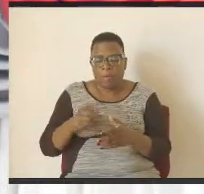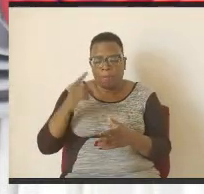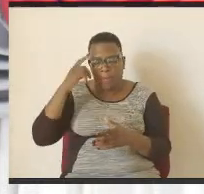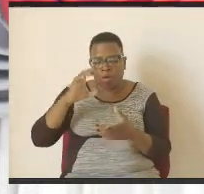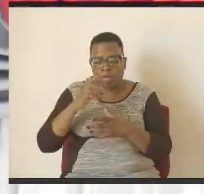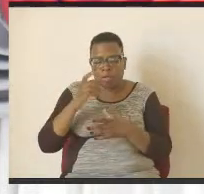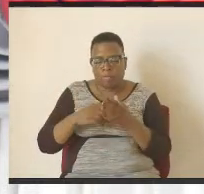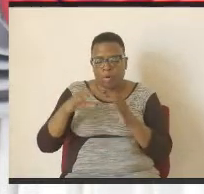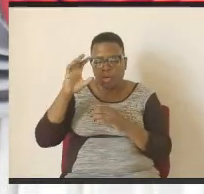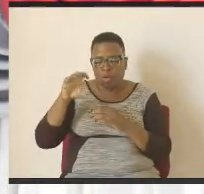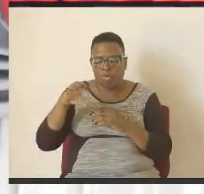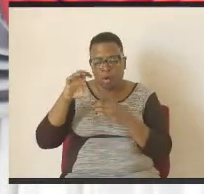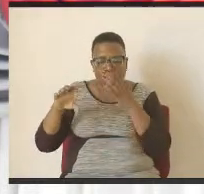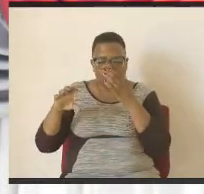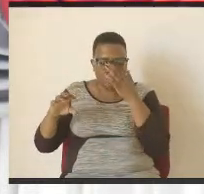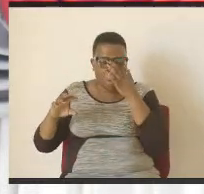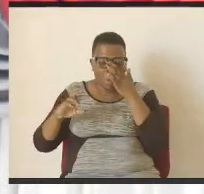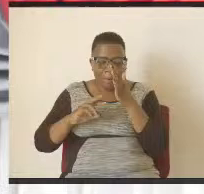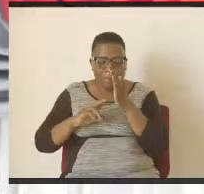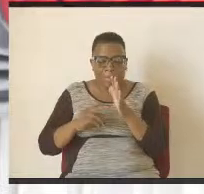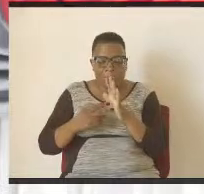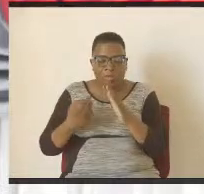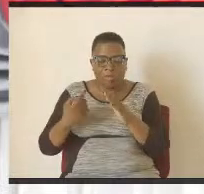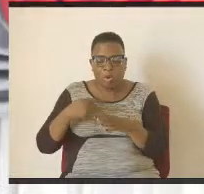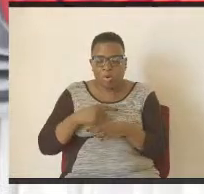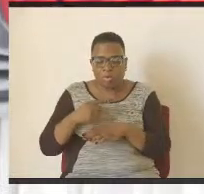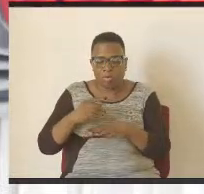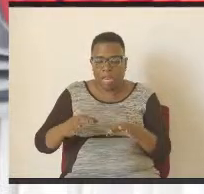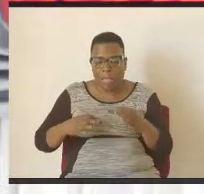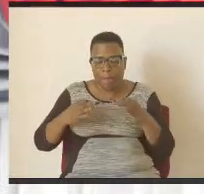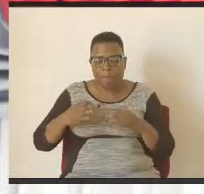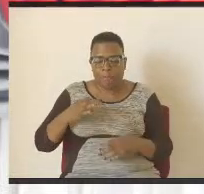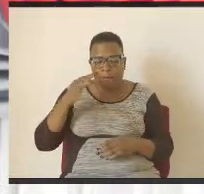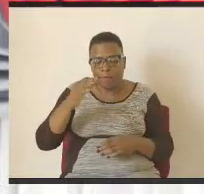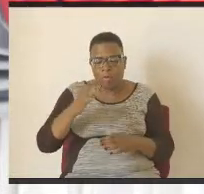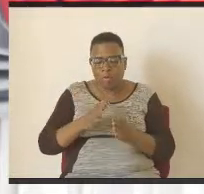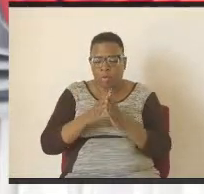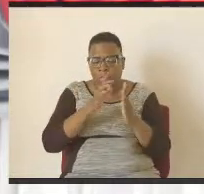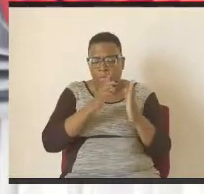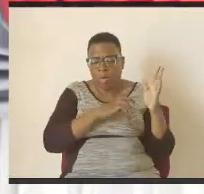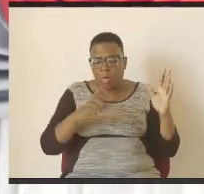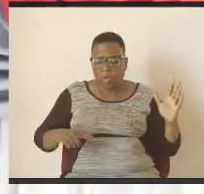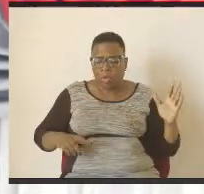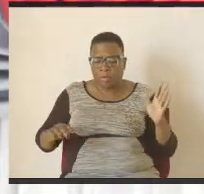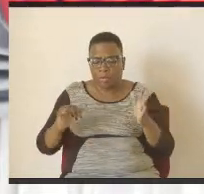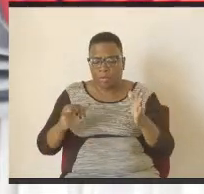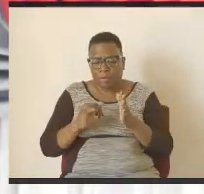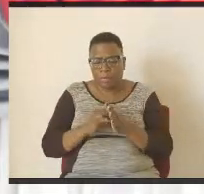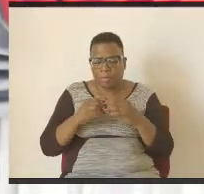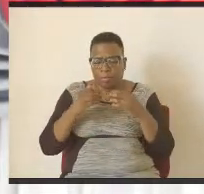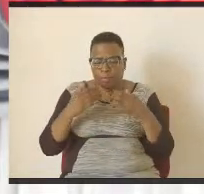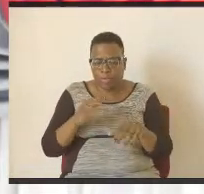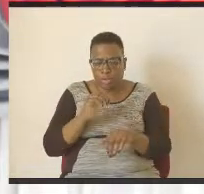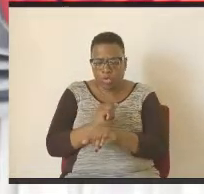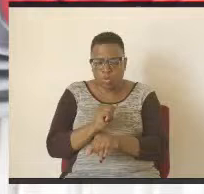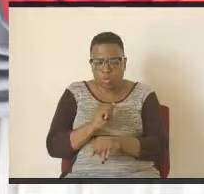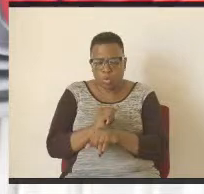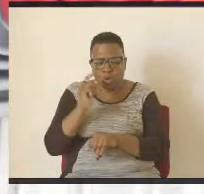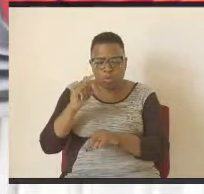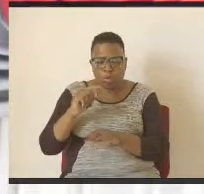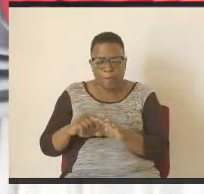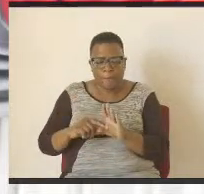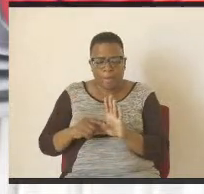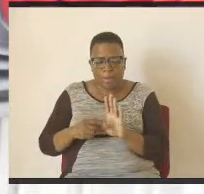us, to our lives, and for our future. And we pray, Lord, that you will just finish the work that you have